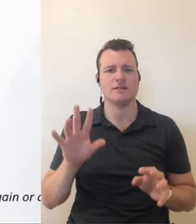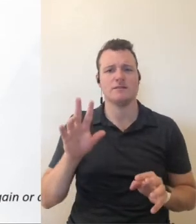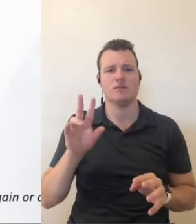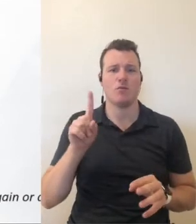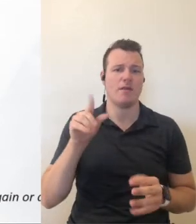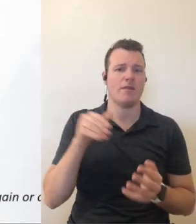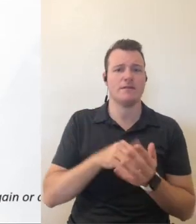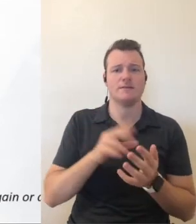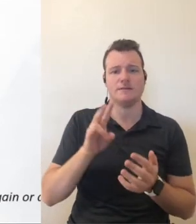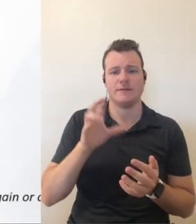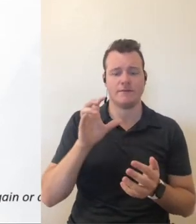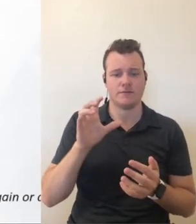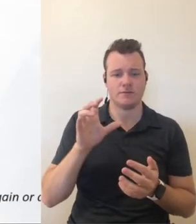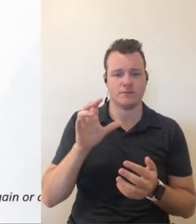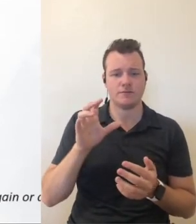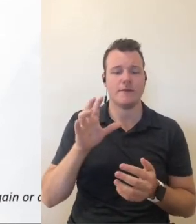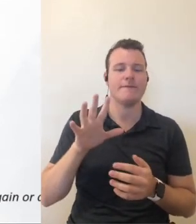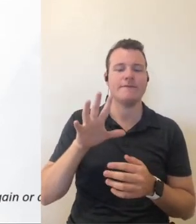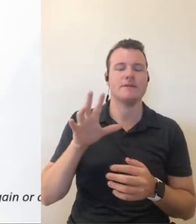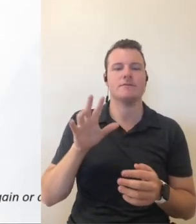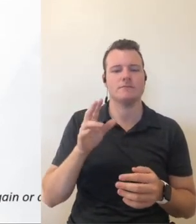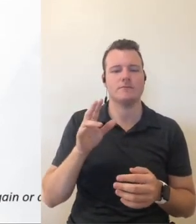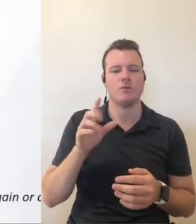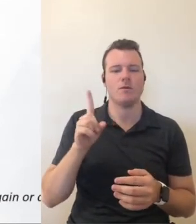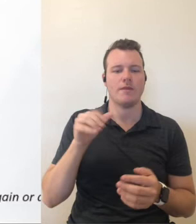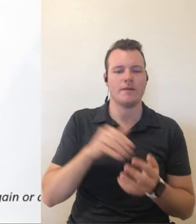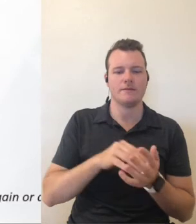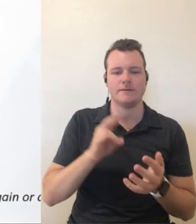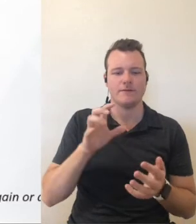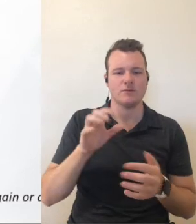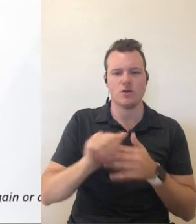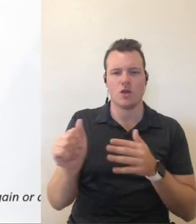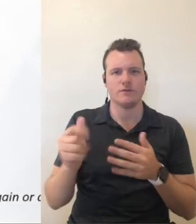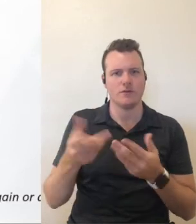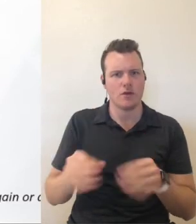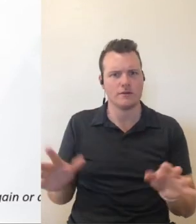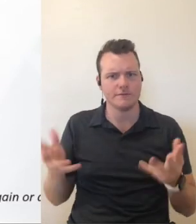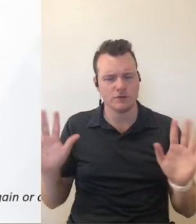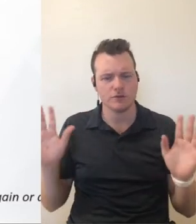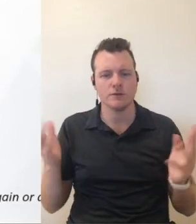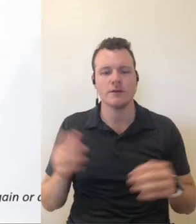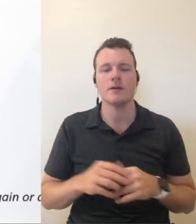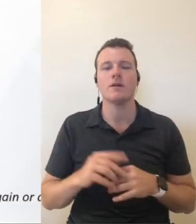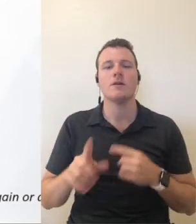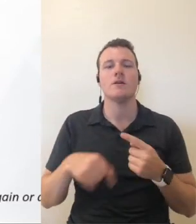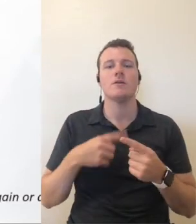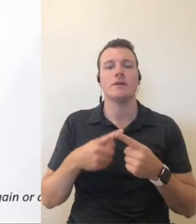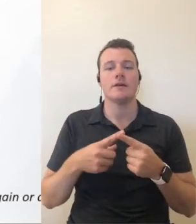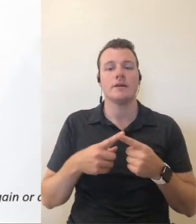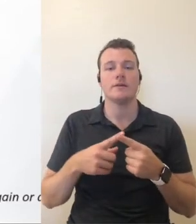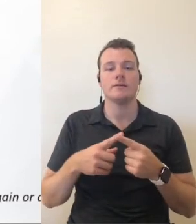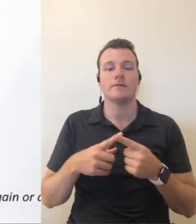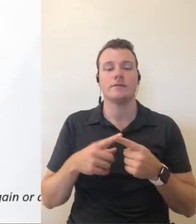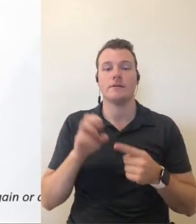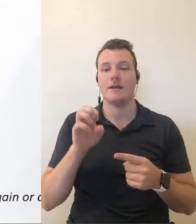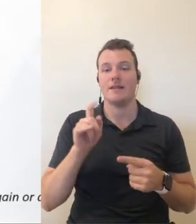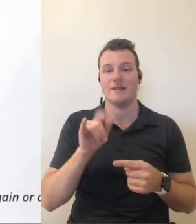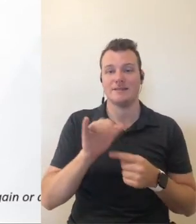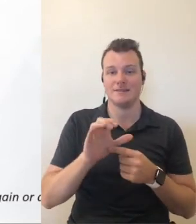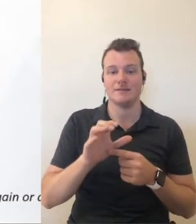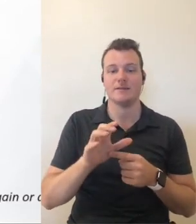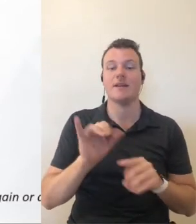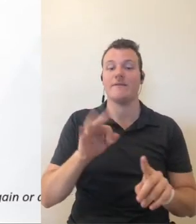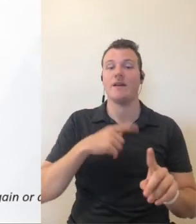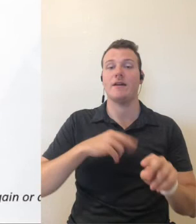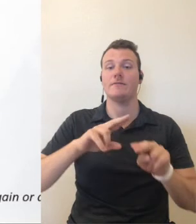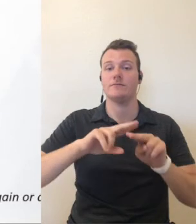lost $17,500, okay? Now, on the elastic demand, if I decide to